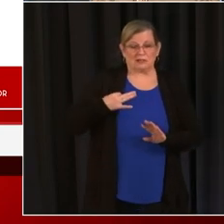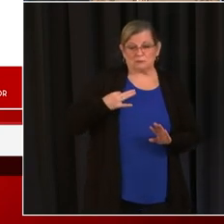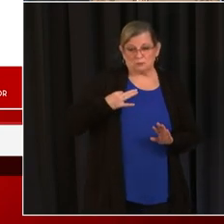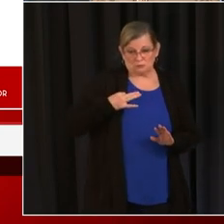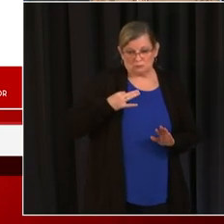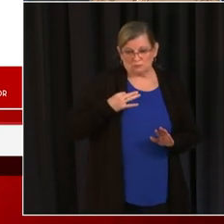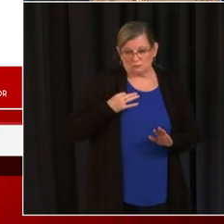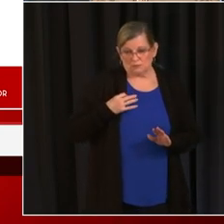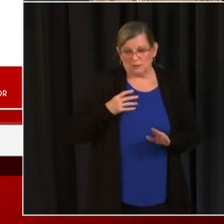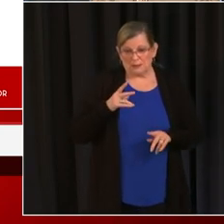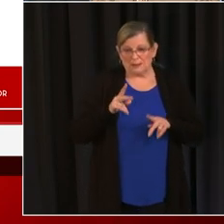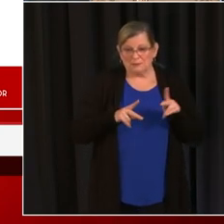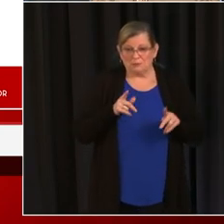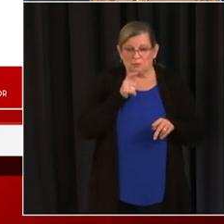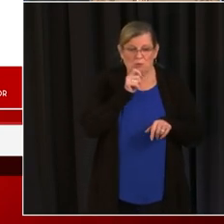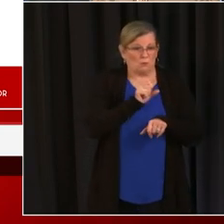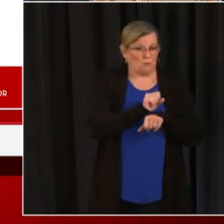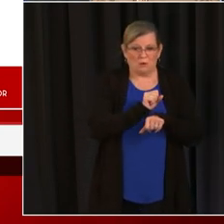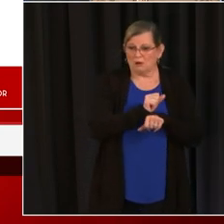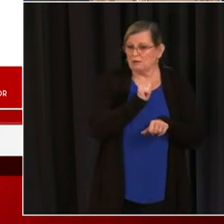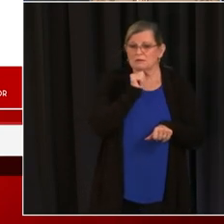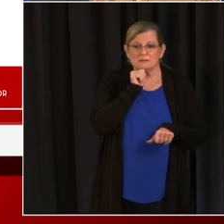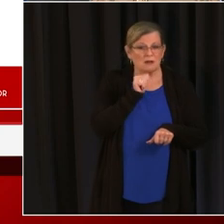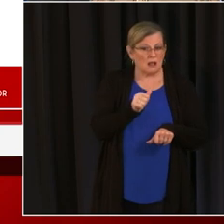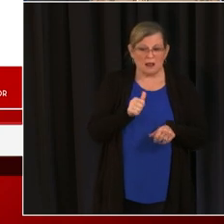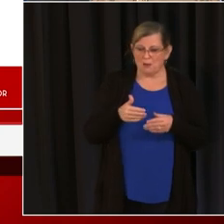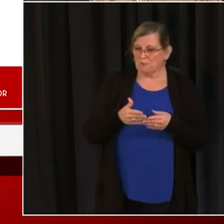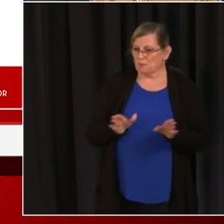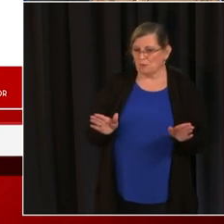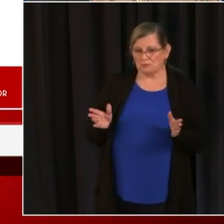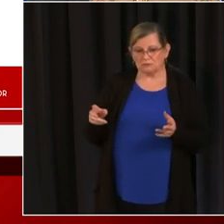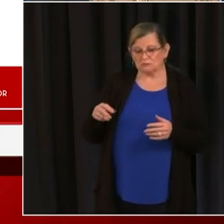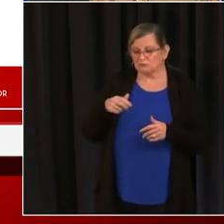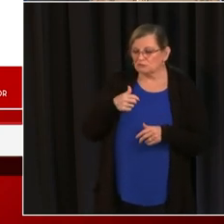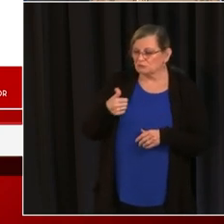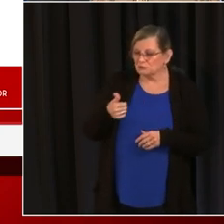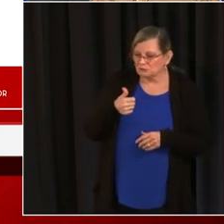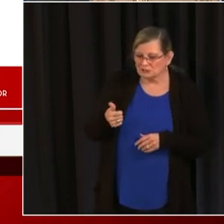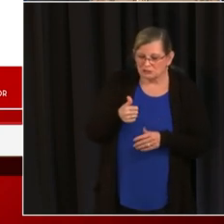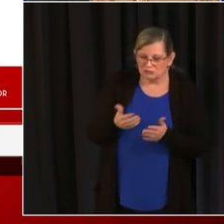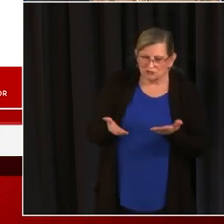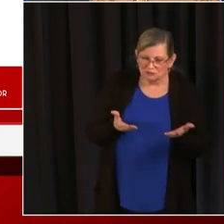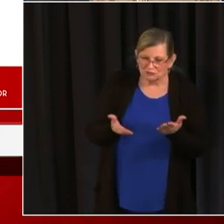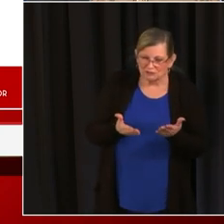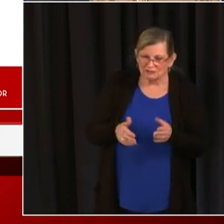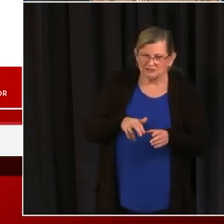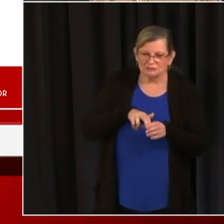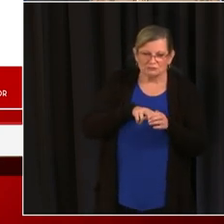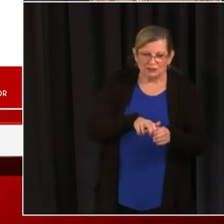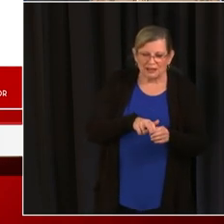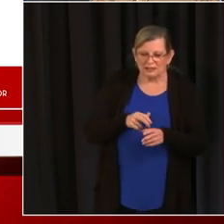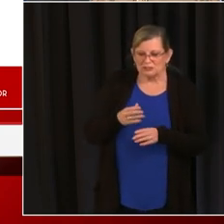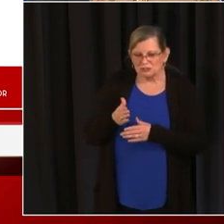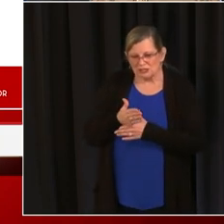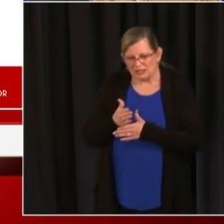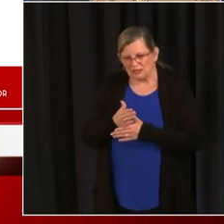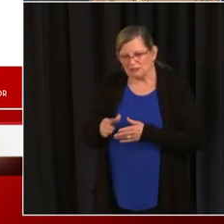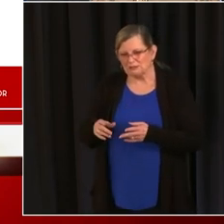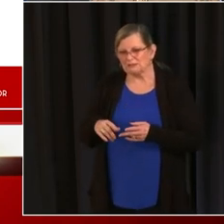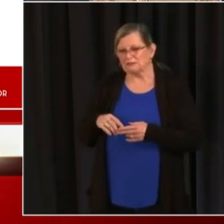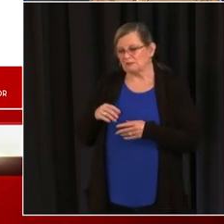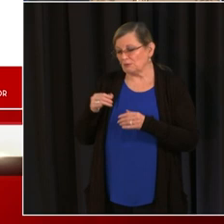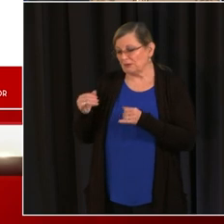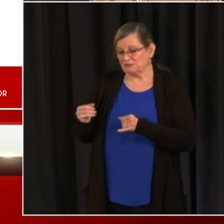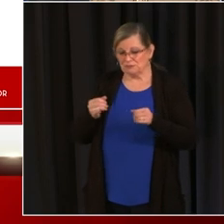eligible. People working in non-public transportation service like rideshare, individuals working in